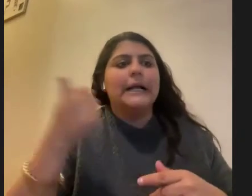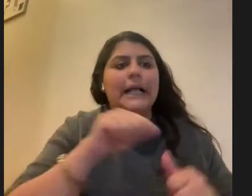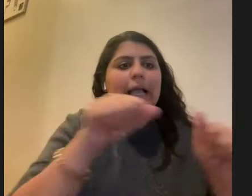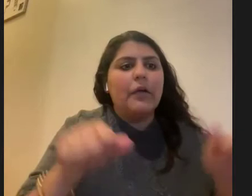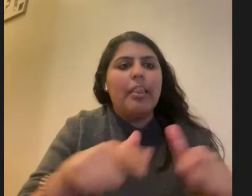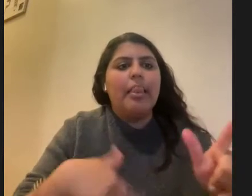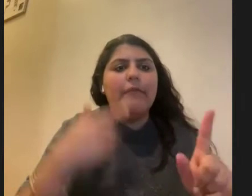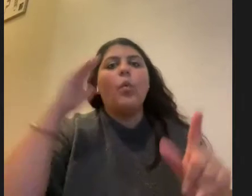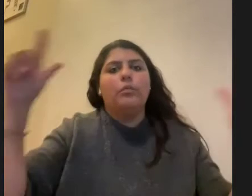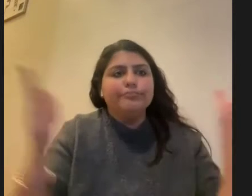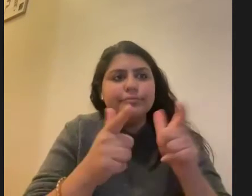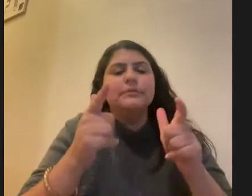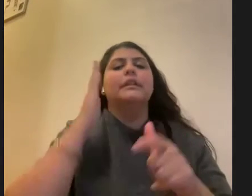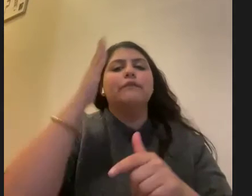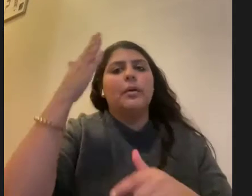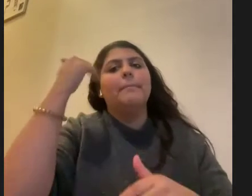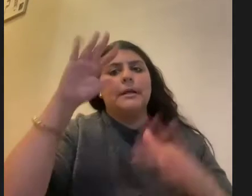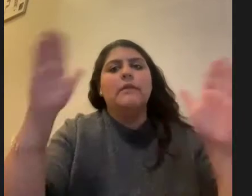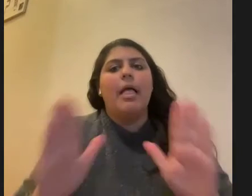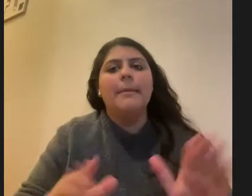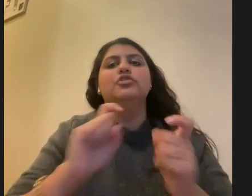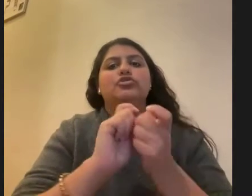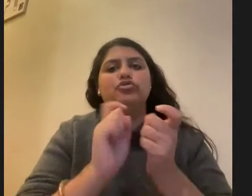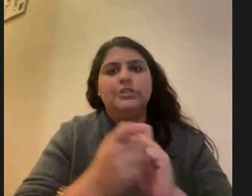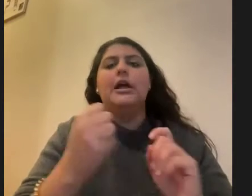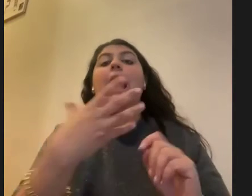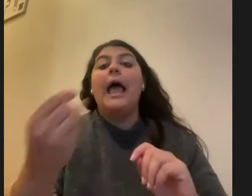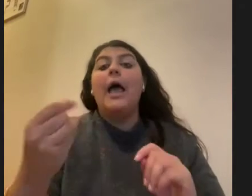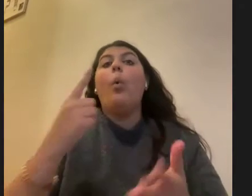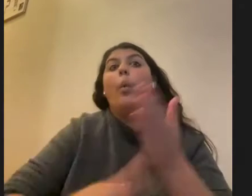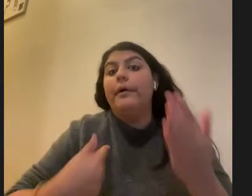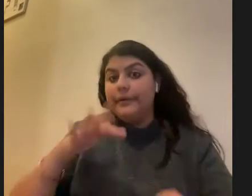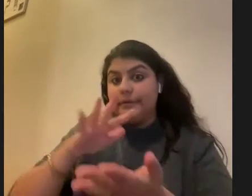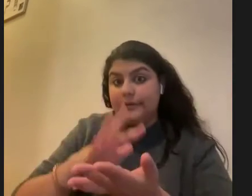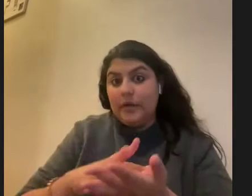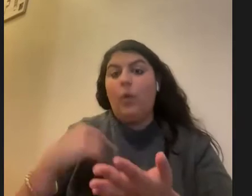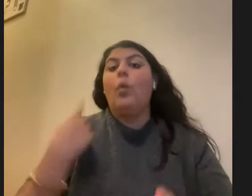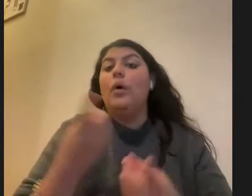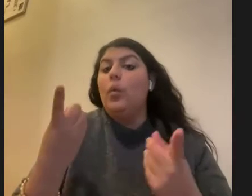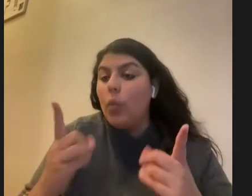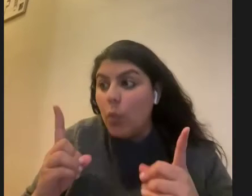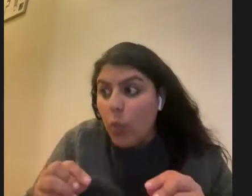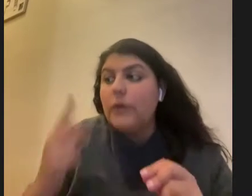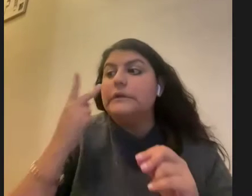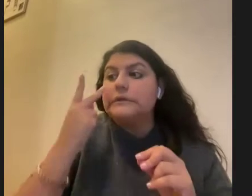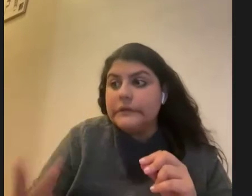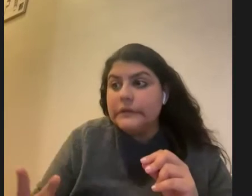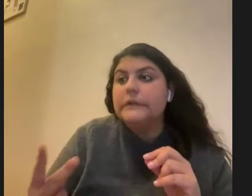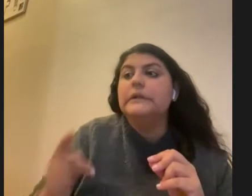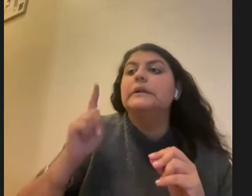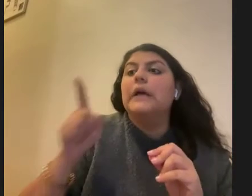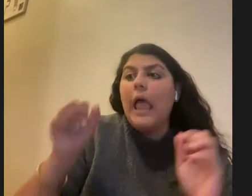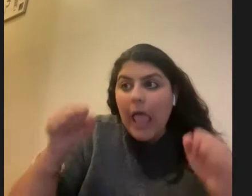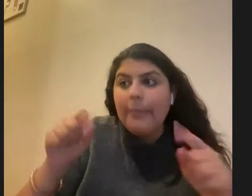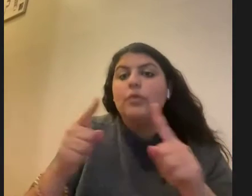due to climate change. But with what I study, RNA editing, we are seeing that there is an ability to